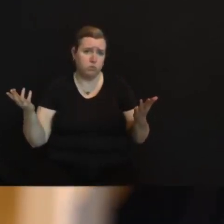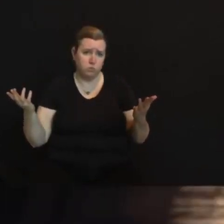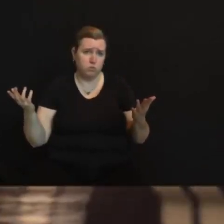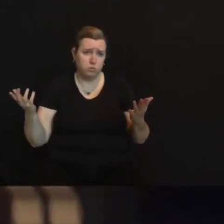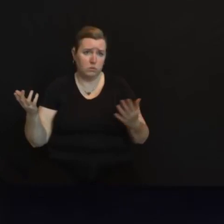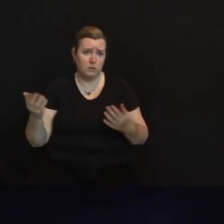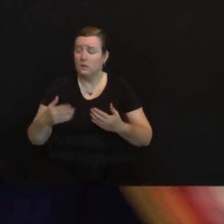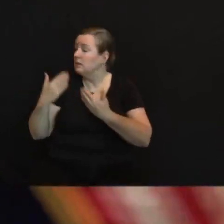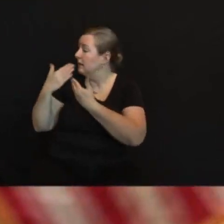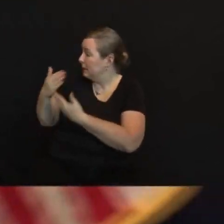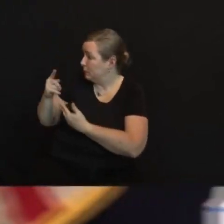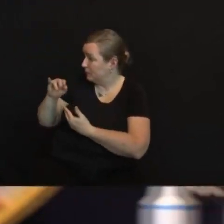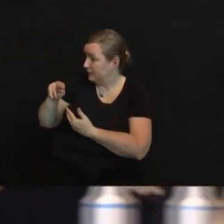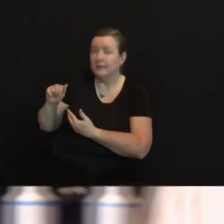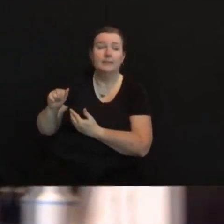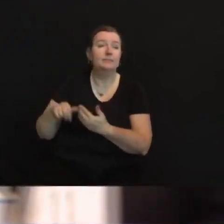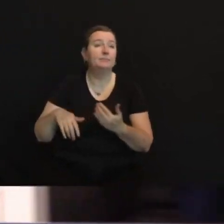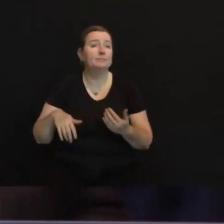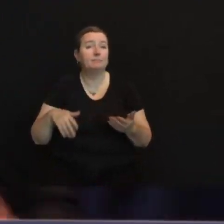you got anything? You good?